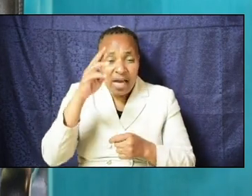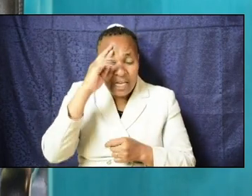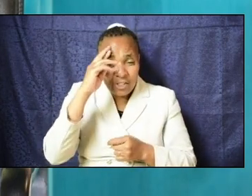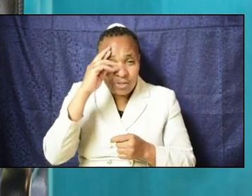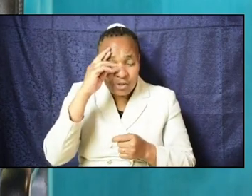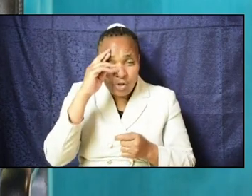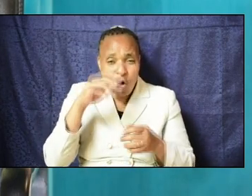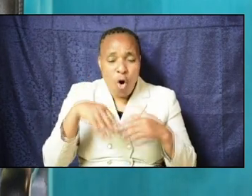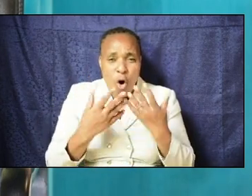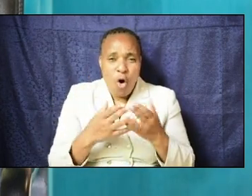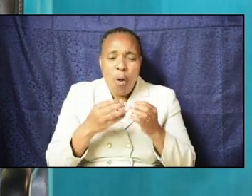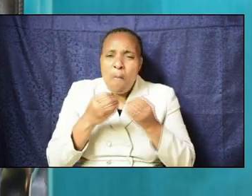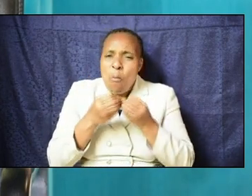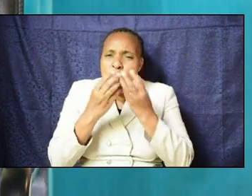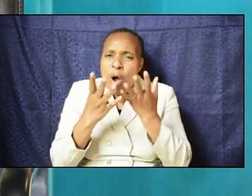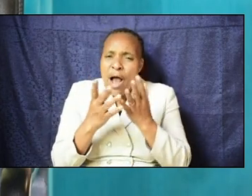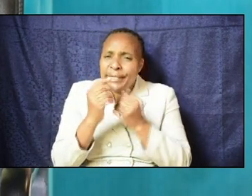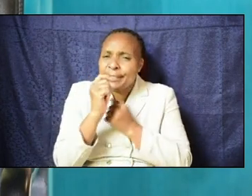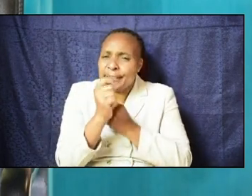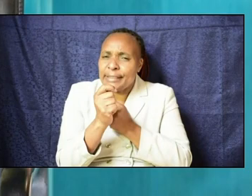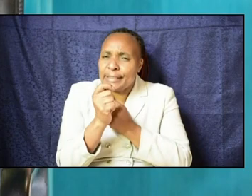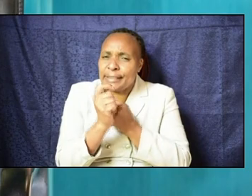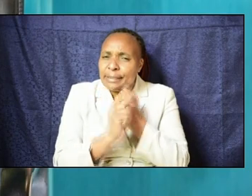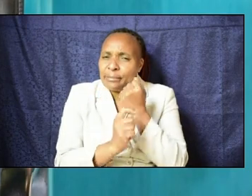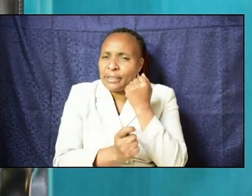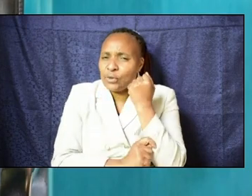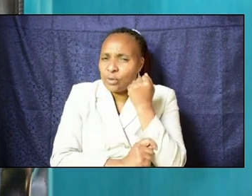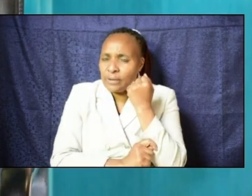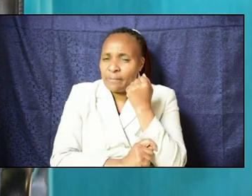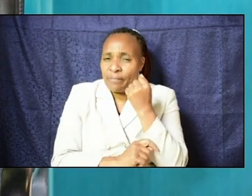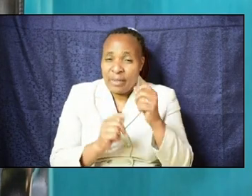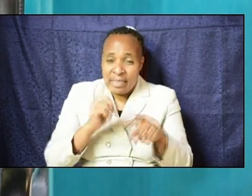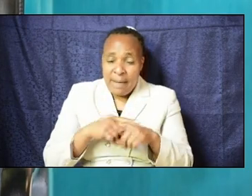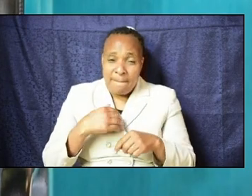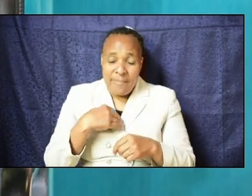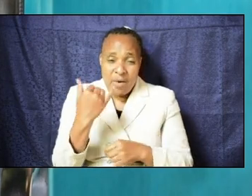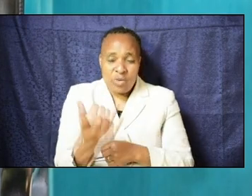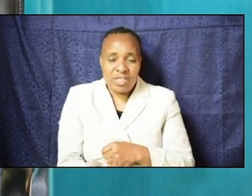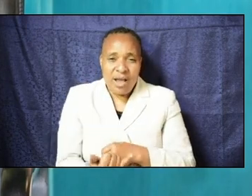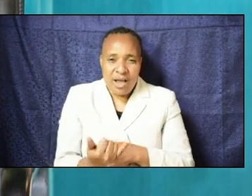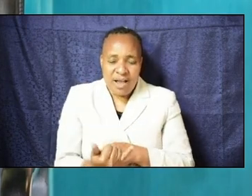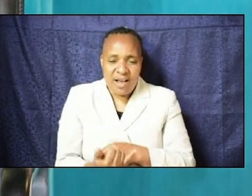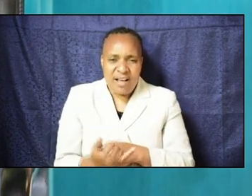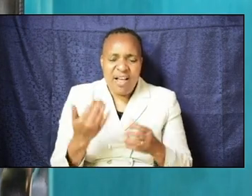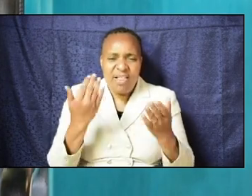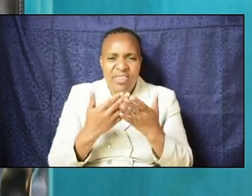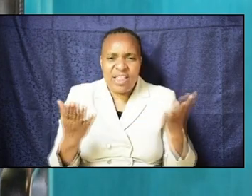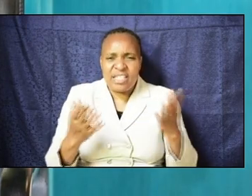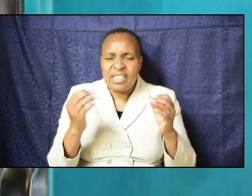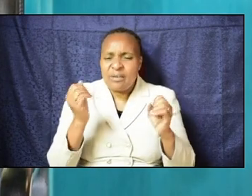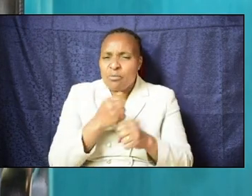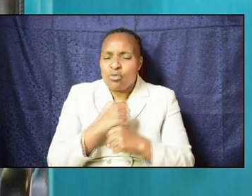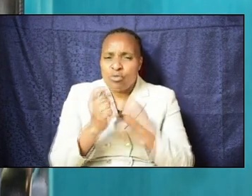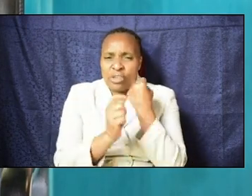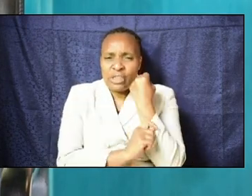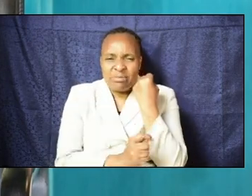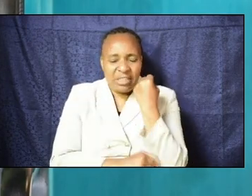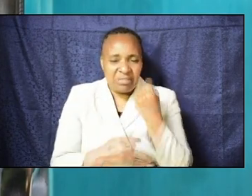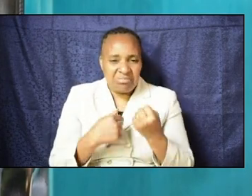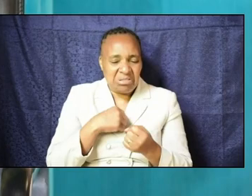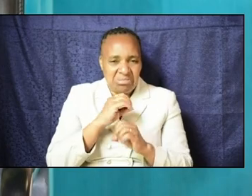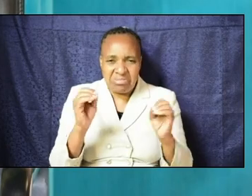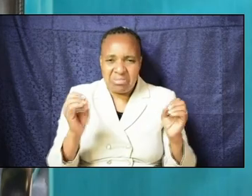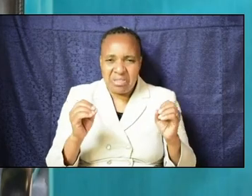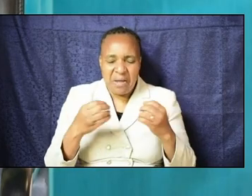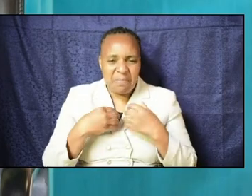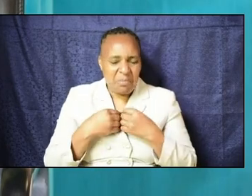or more temptation. You see, when I was younger, there were things that were not temptations to me. I